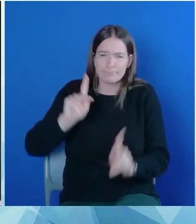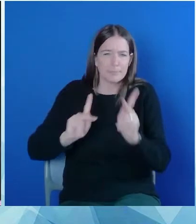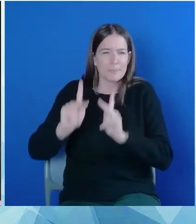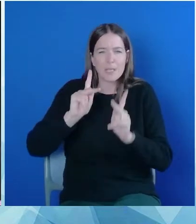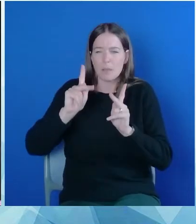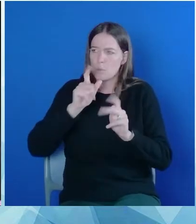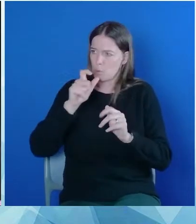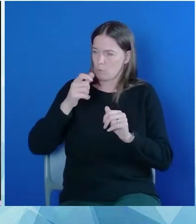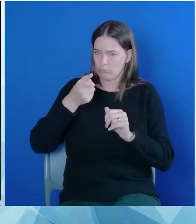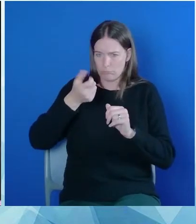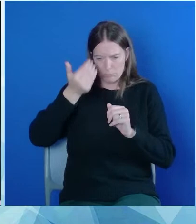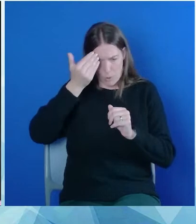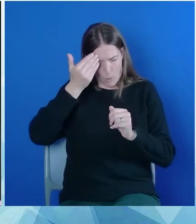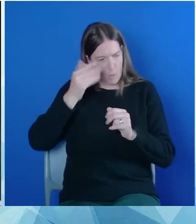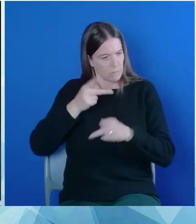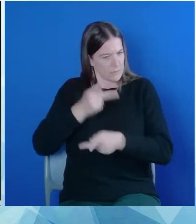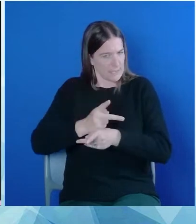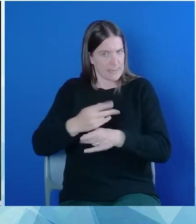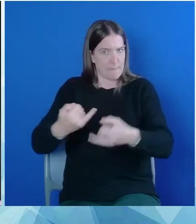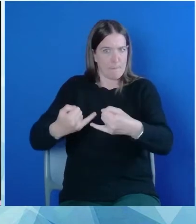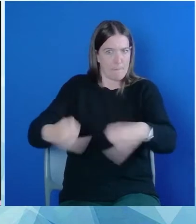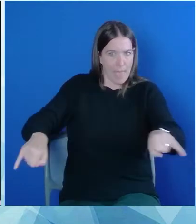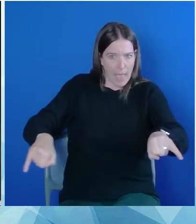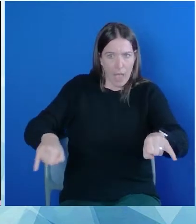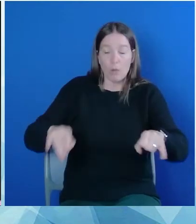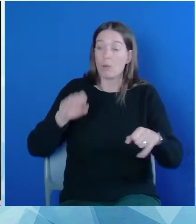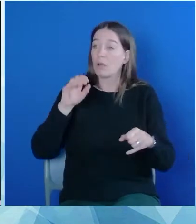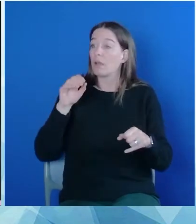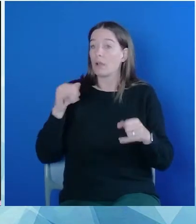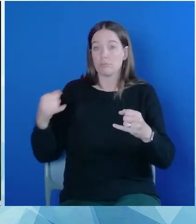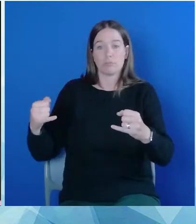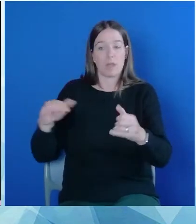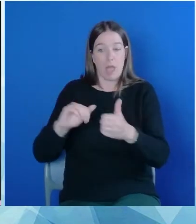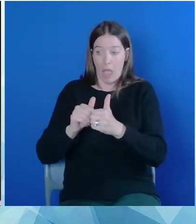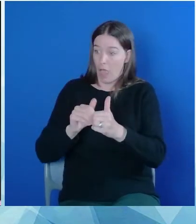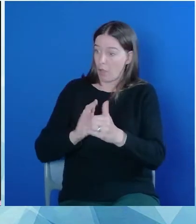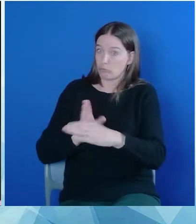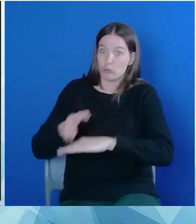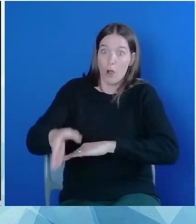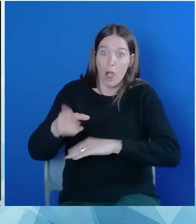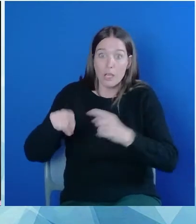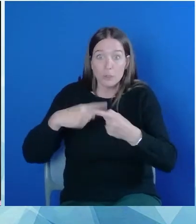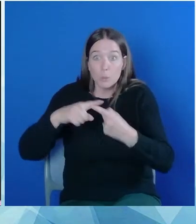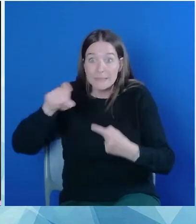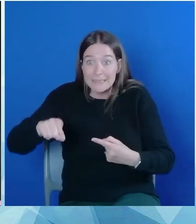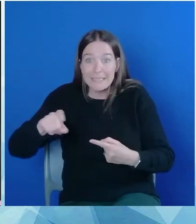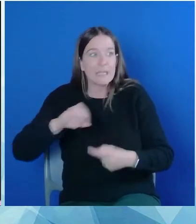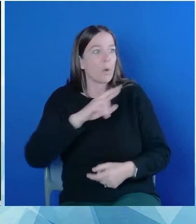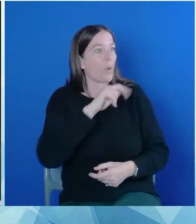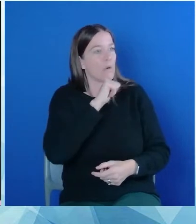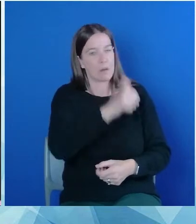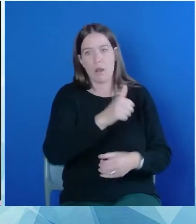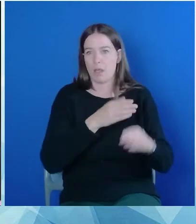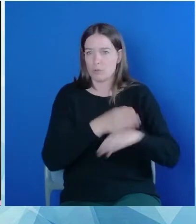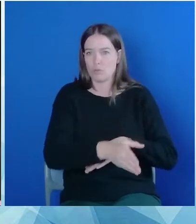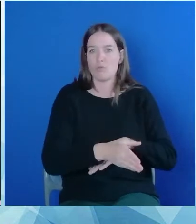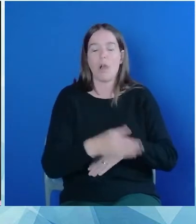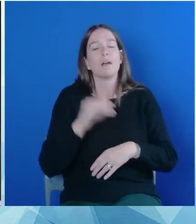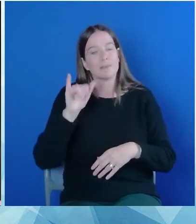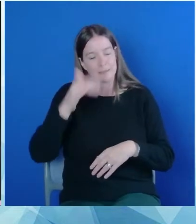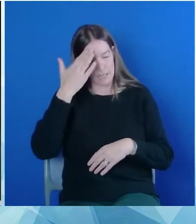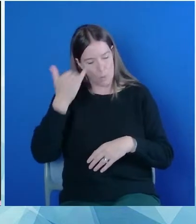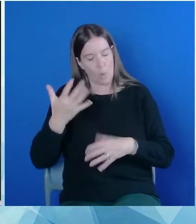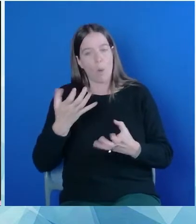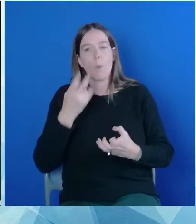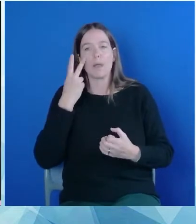lie and know how to cross them if necessary or when not to. So that's why I would like that language changed.